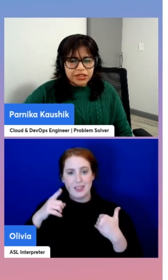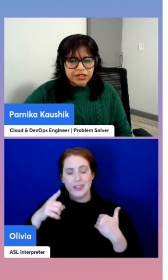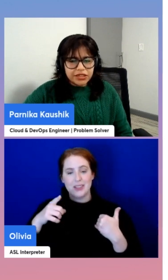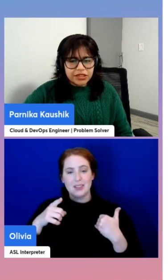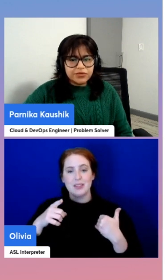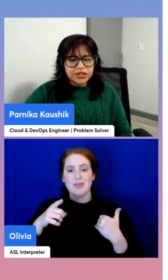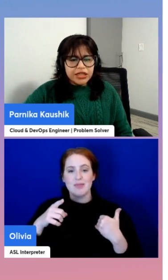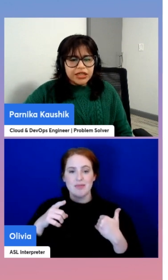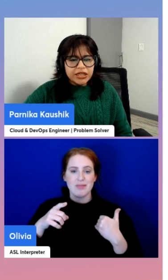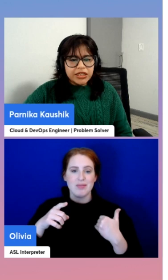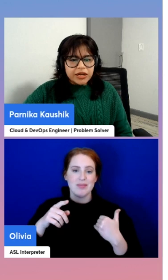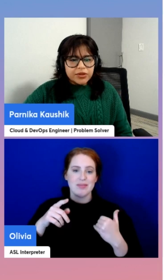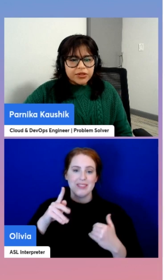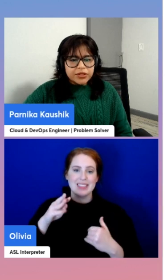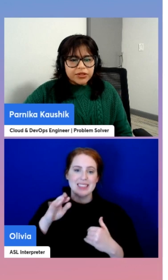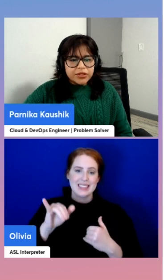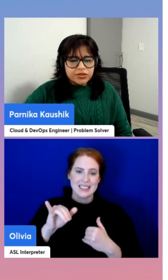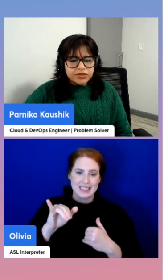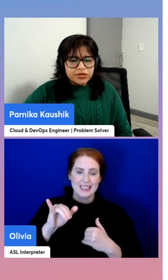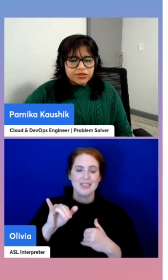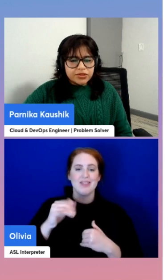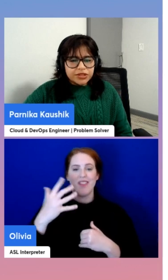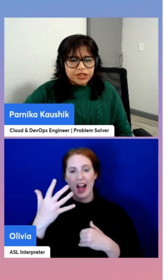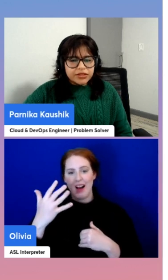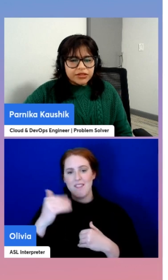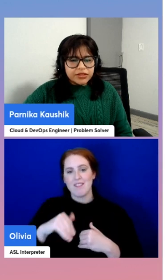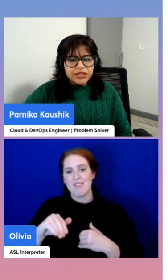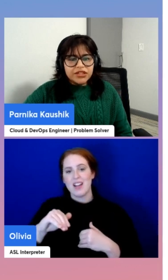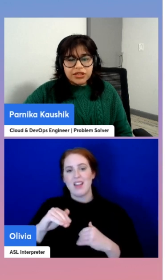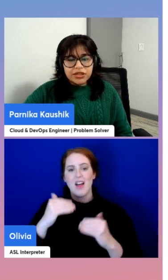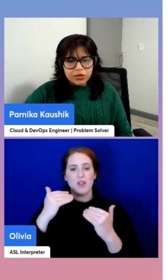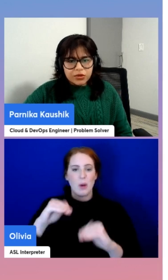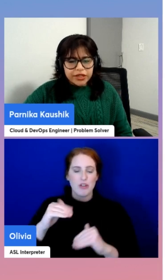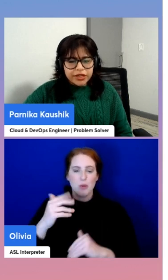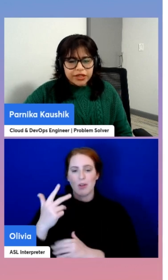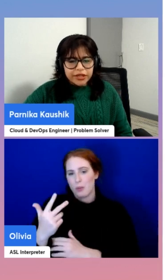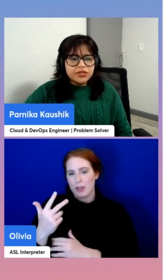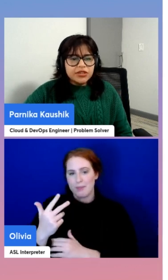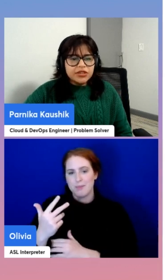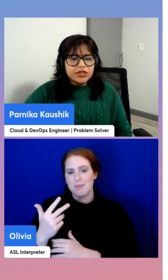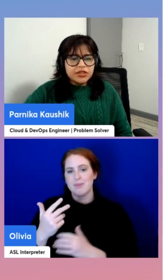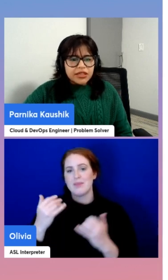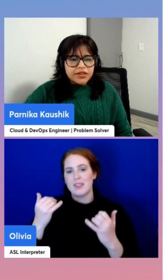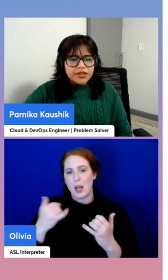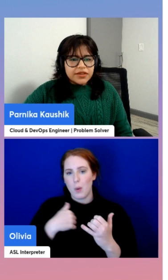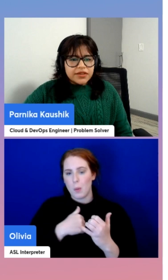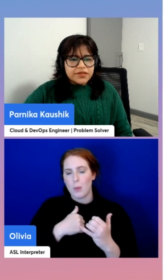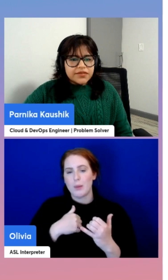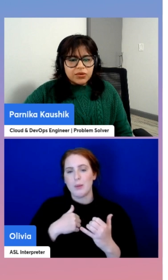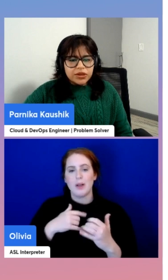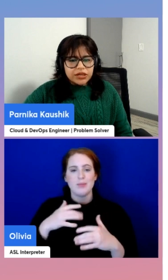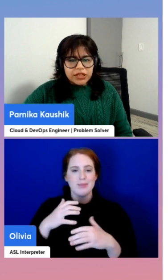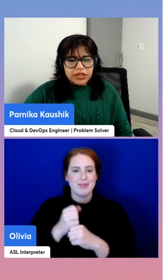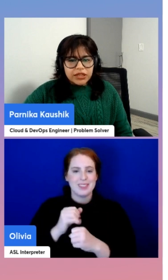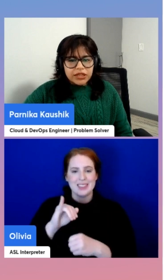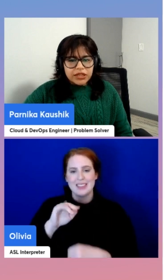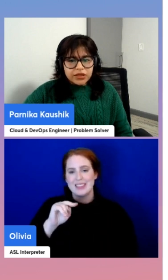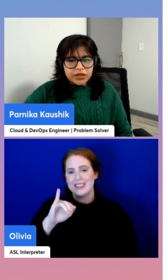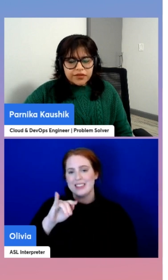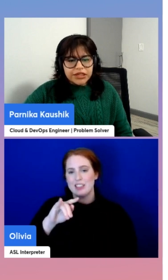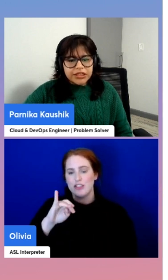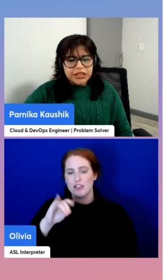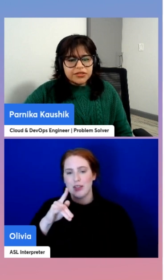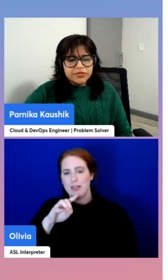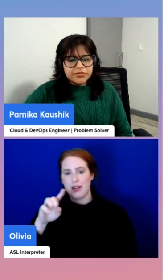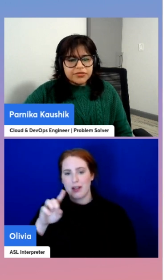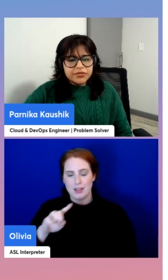and the key threshold for input as 3. We initialize Vault now. It gives us the root token and the key